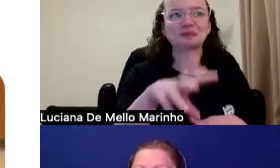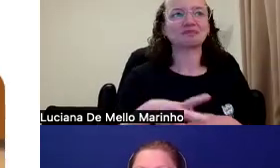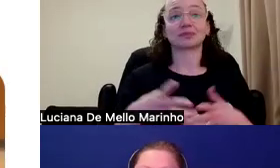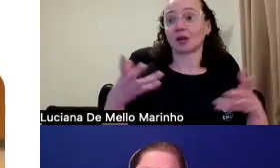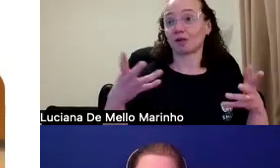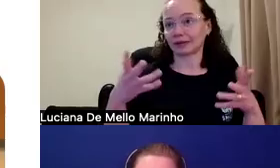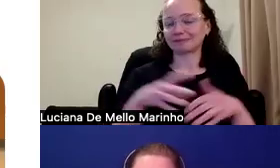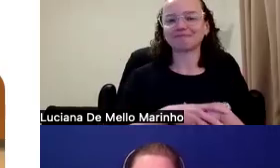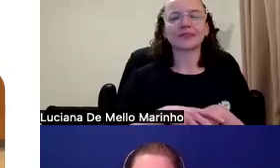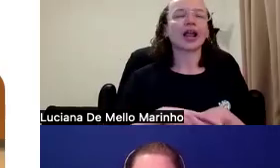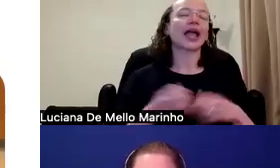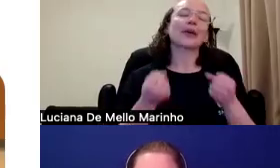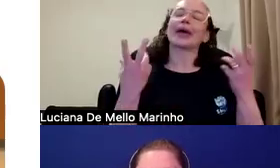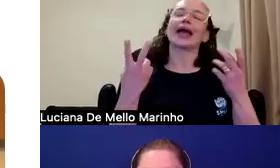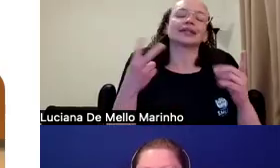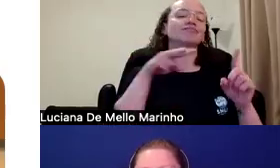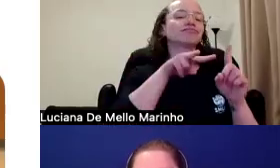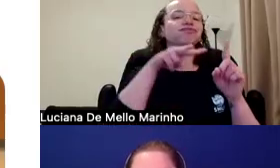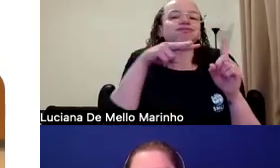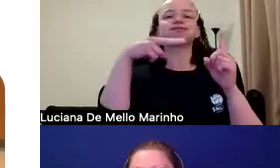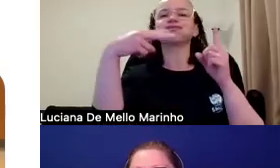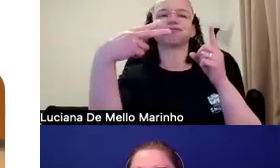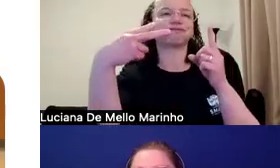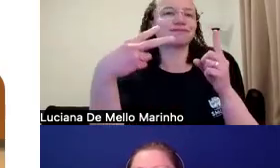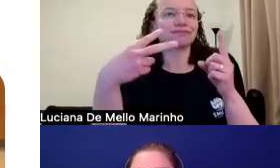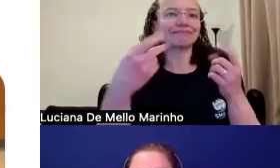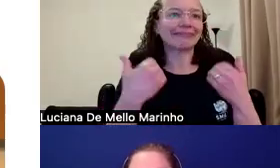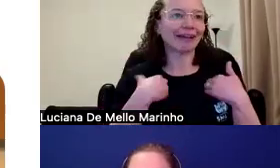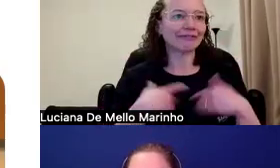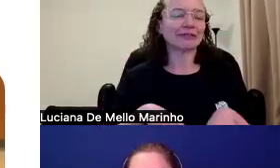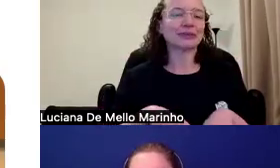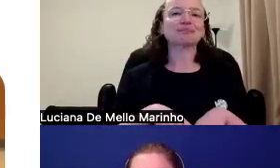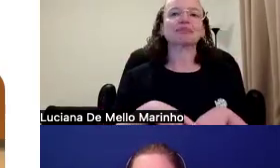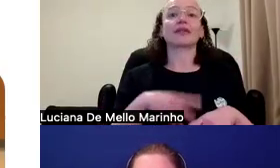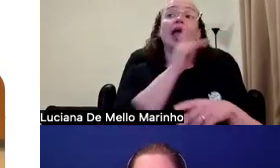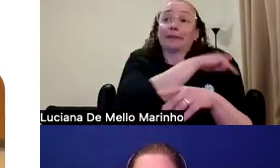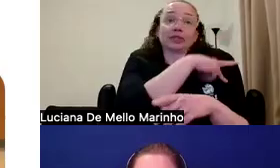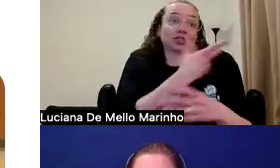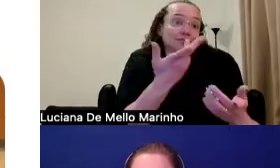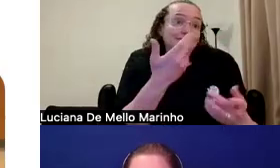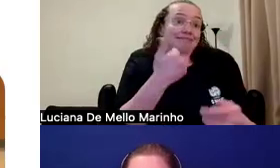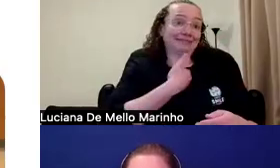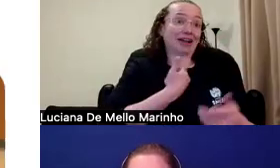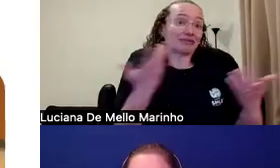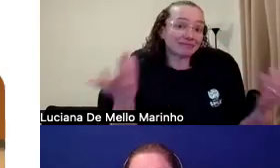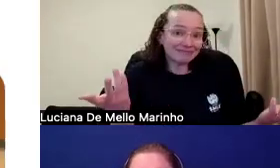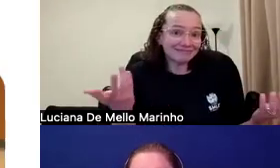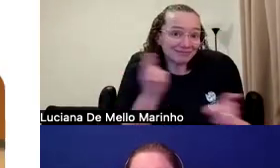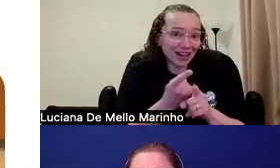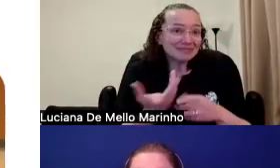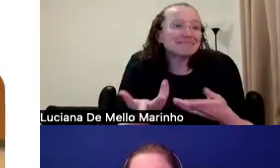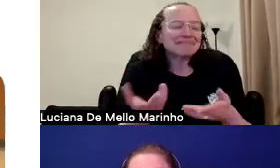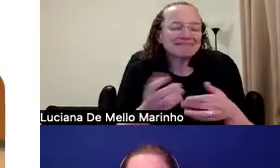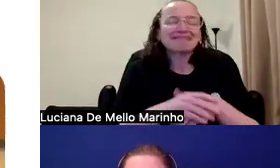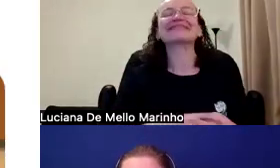So, my journey, right? Here's what it is. There's a lot of different perspectives that we have